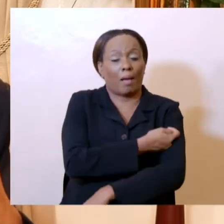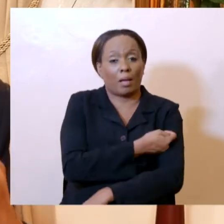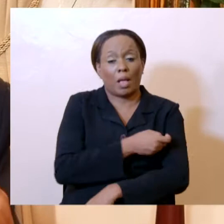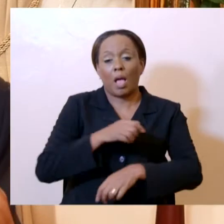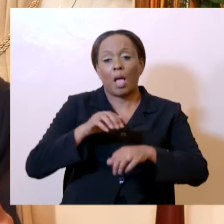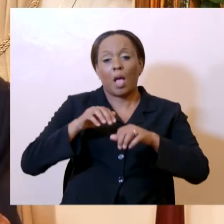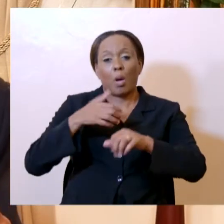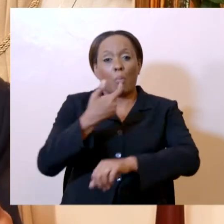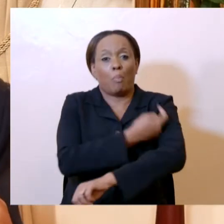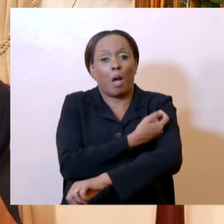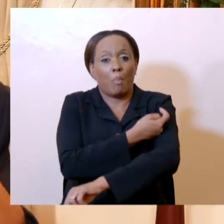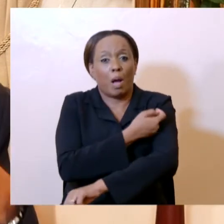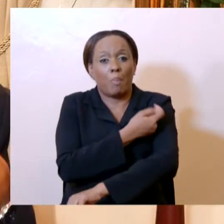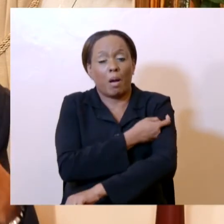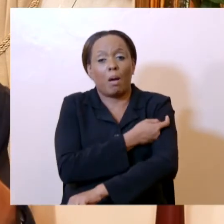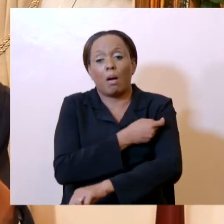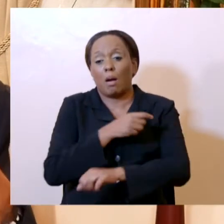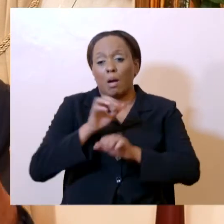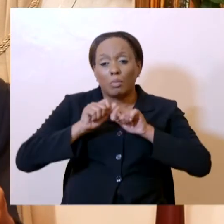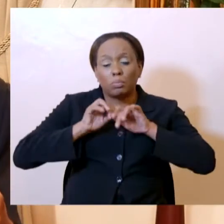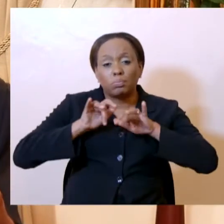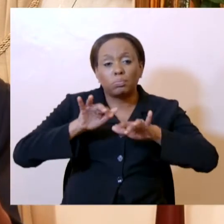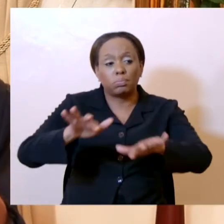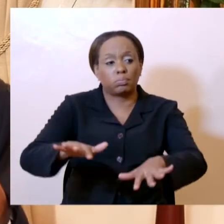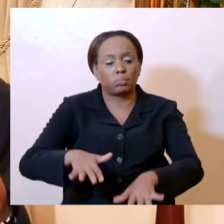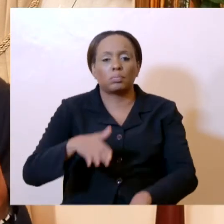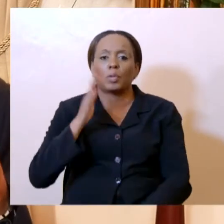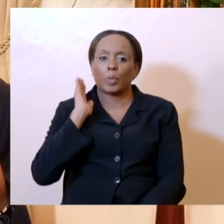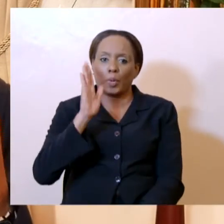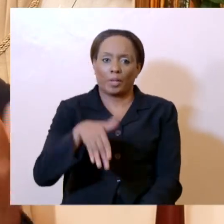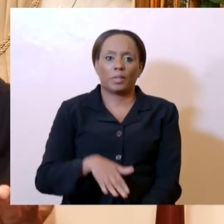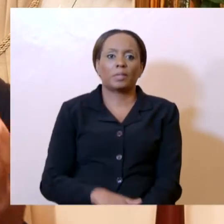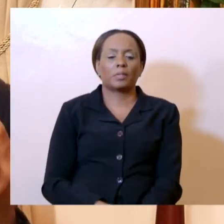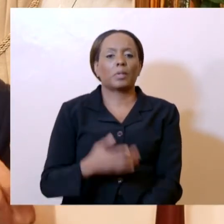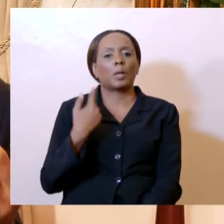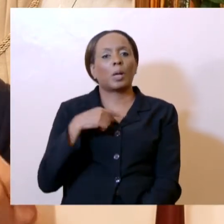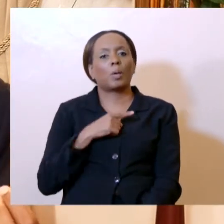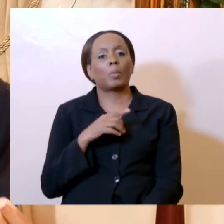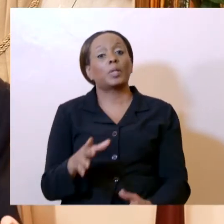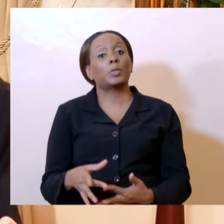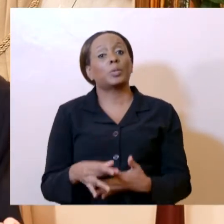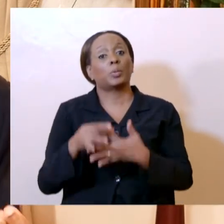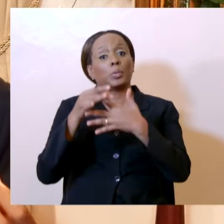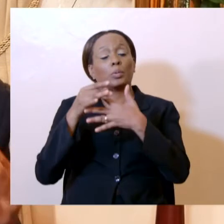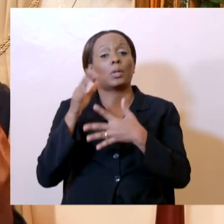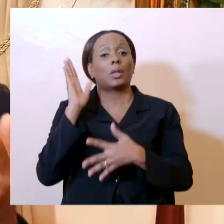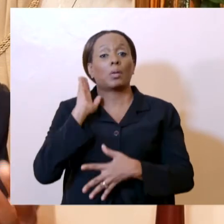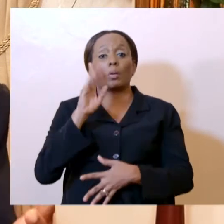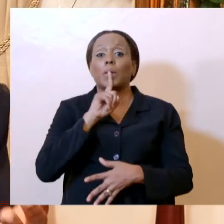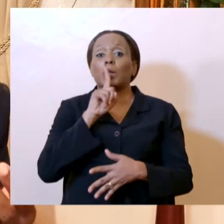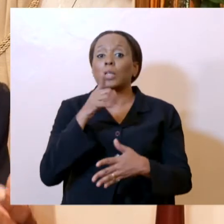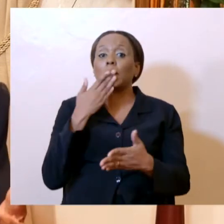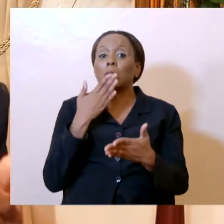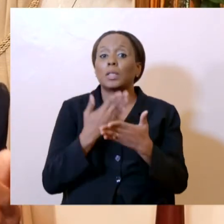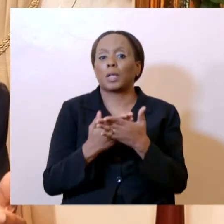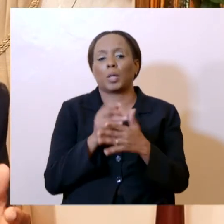the benefits of it. So we have chosen a vaccine, and it is an effective vaccine. The